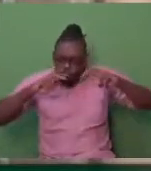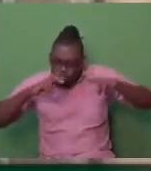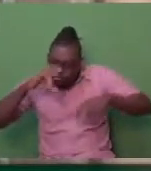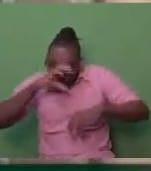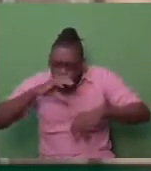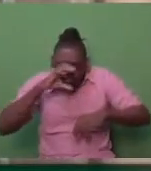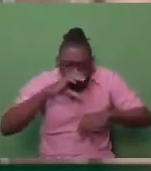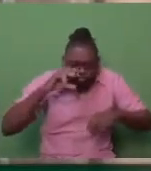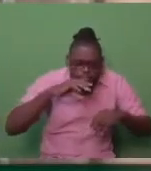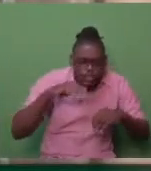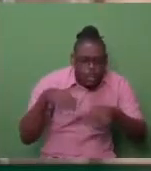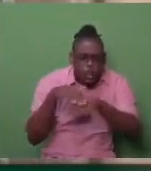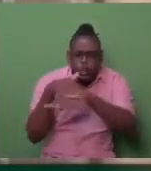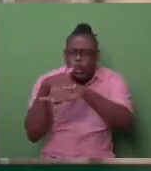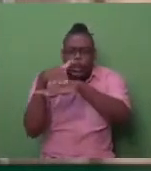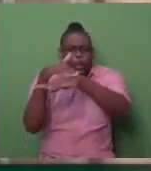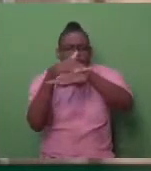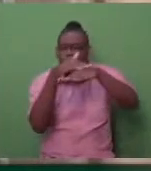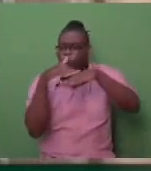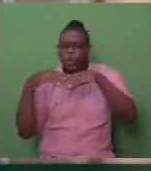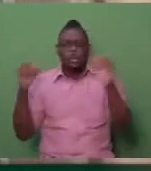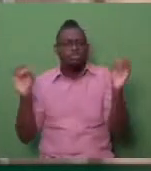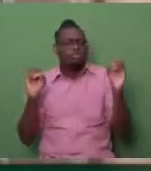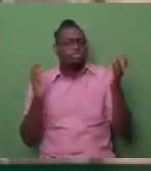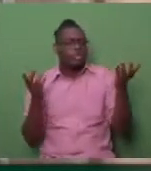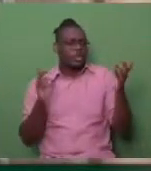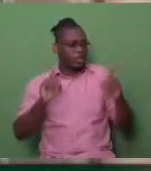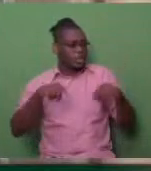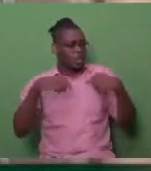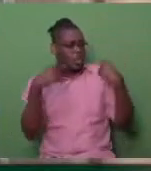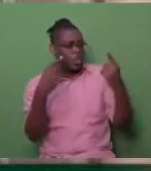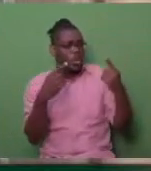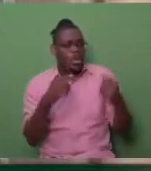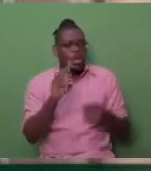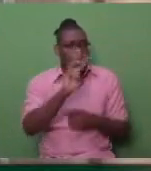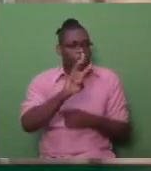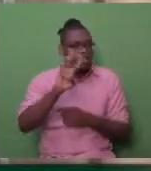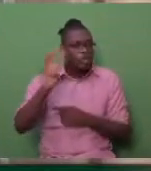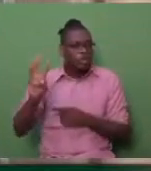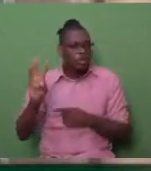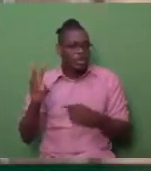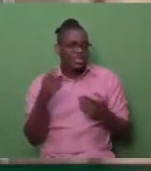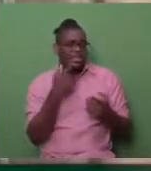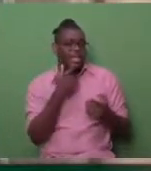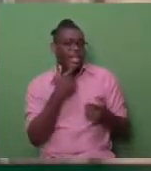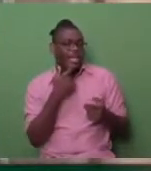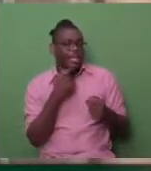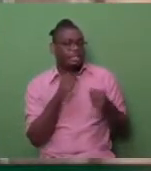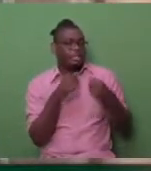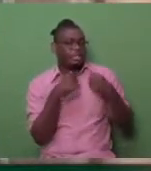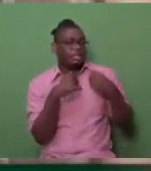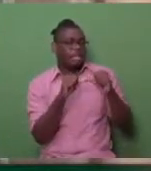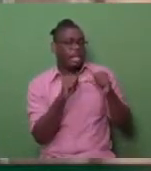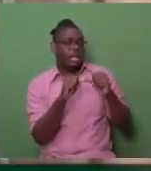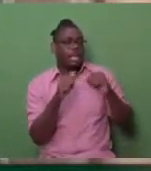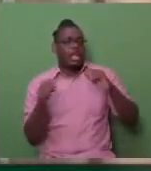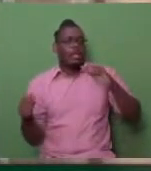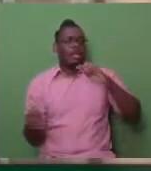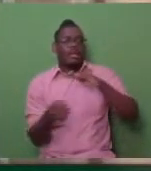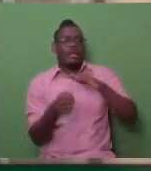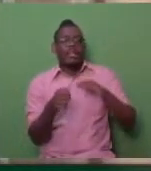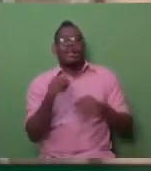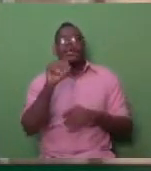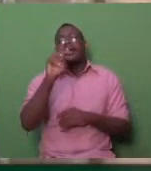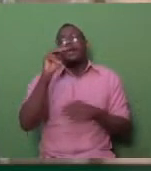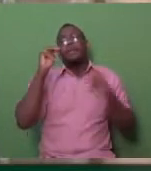I told one of my staff, check the website. It is still listed under the Ministry of Public Admin and